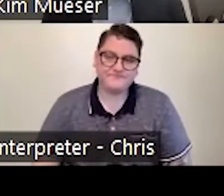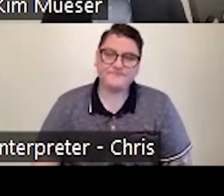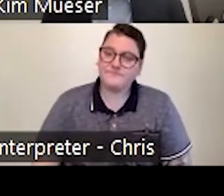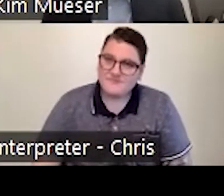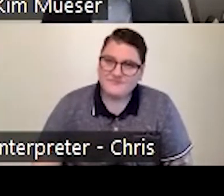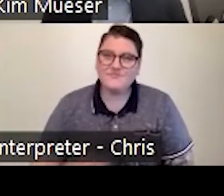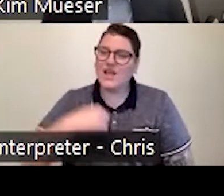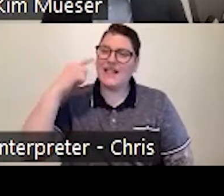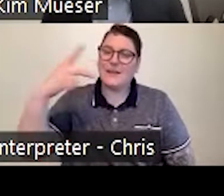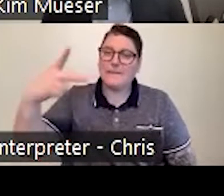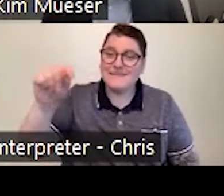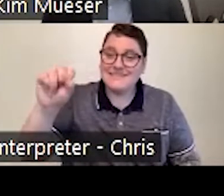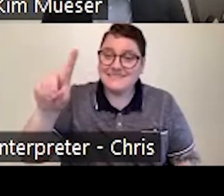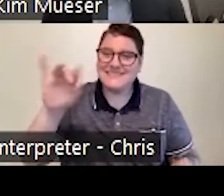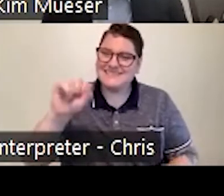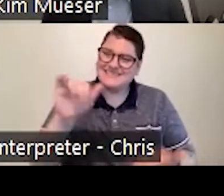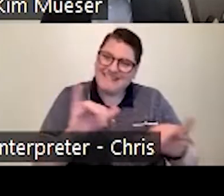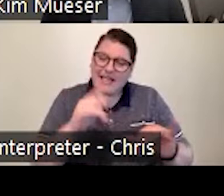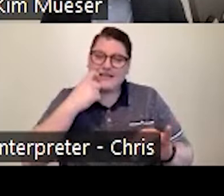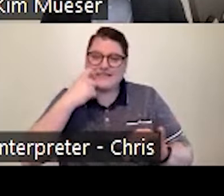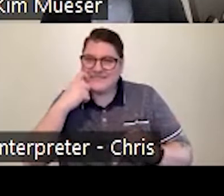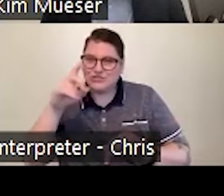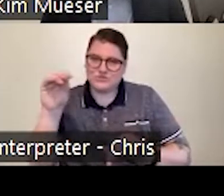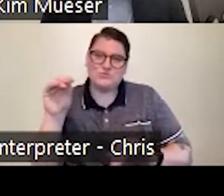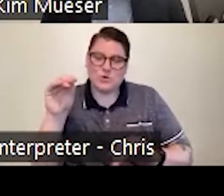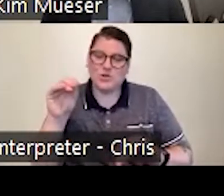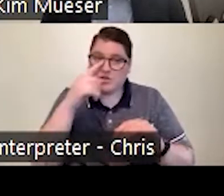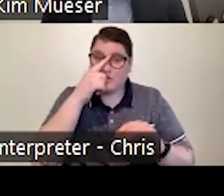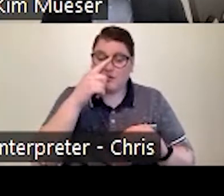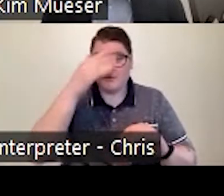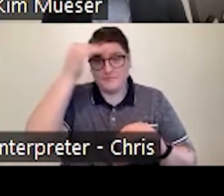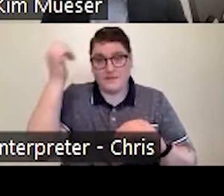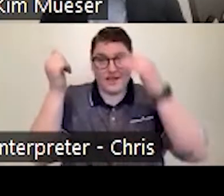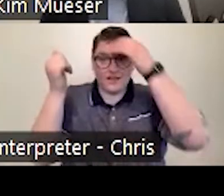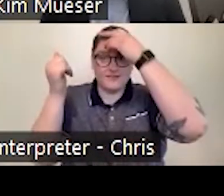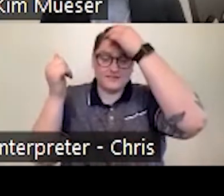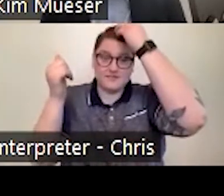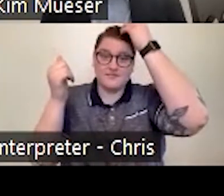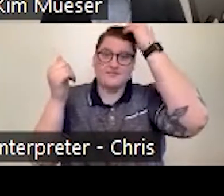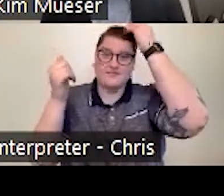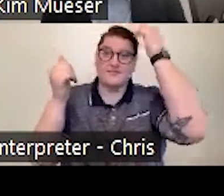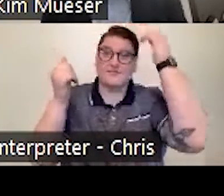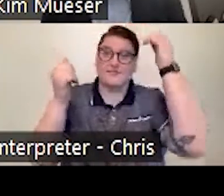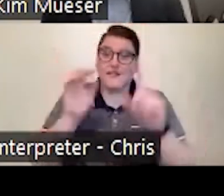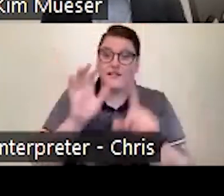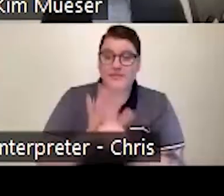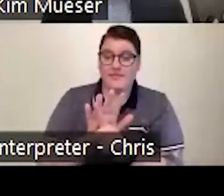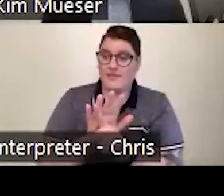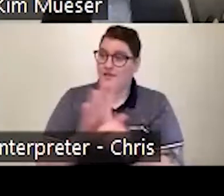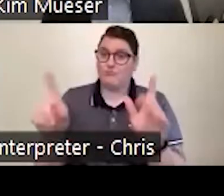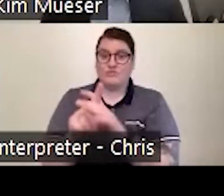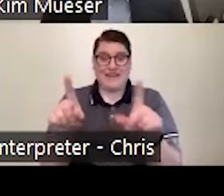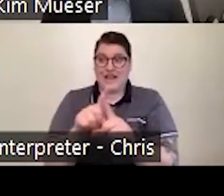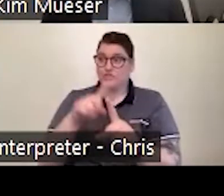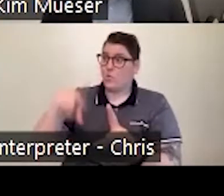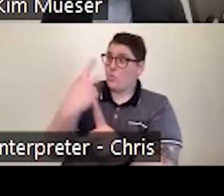actually quite a bit like substance use disorders, in that their presentation as a solitary disorder